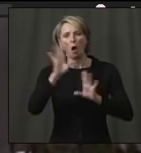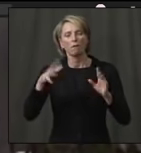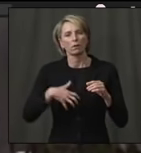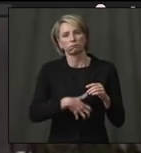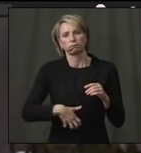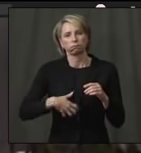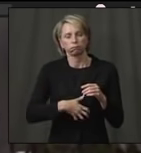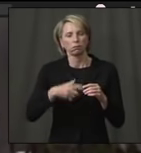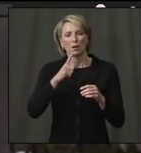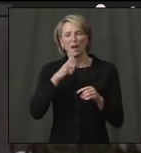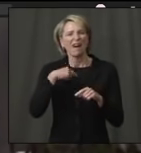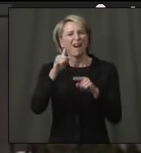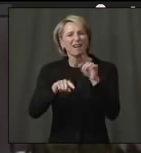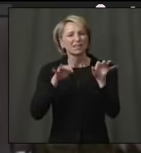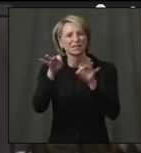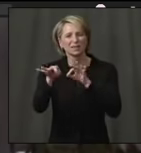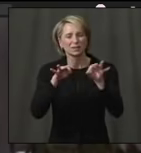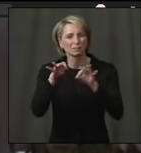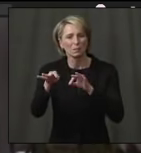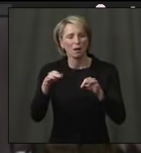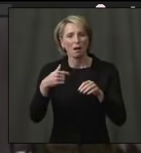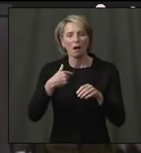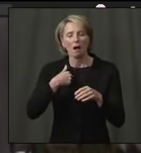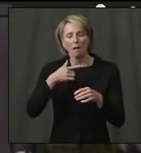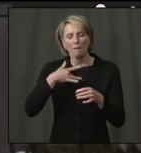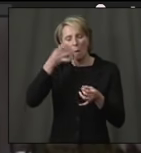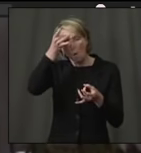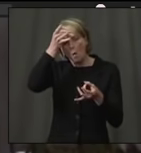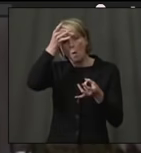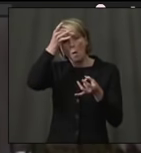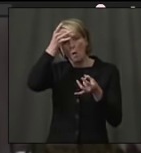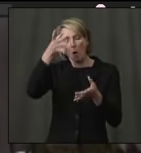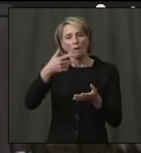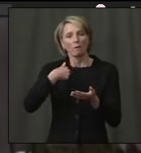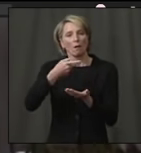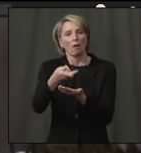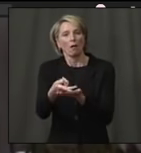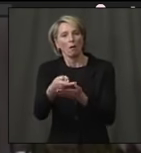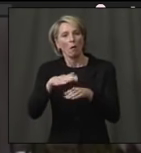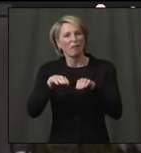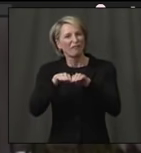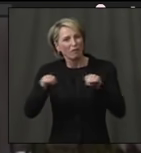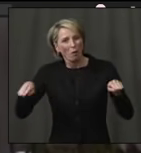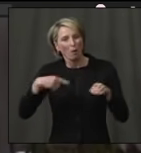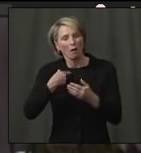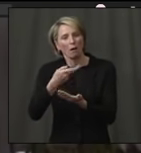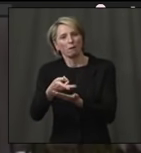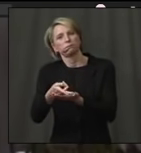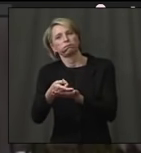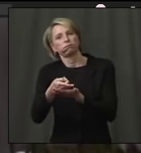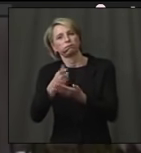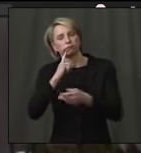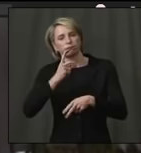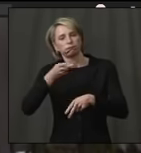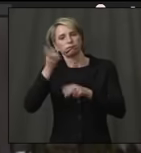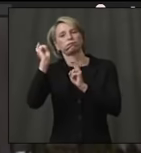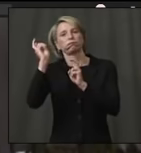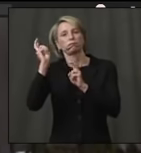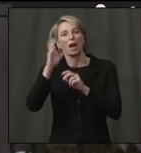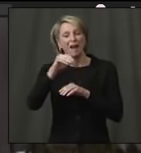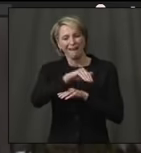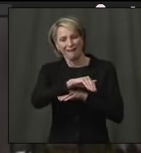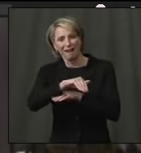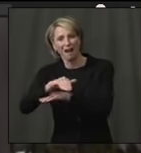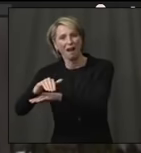how severe I felt from laying on the floor and having difficulty in the evenings to finally